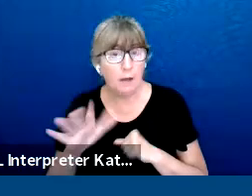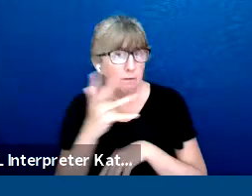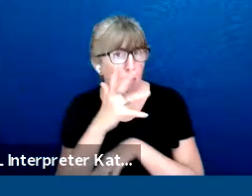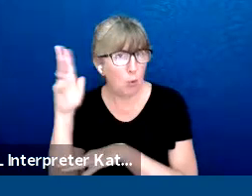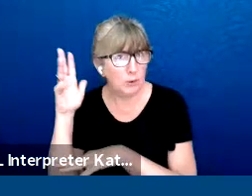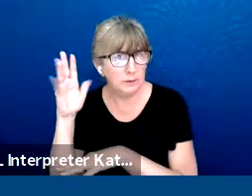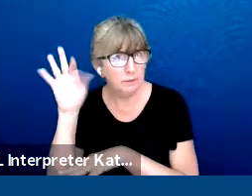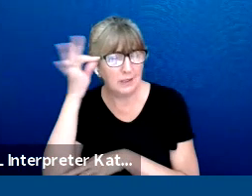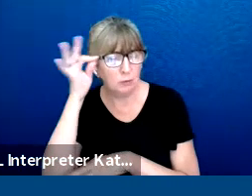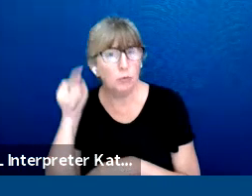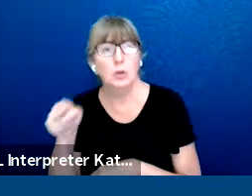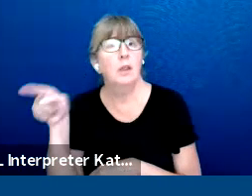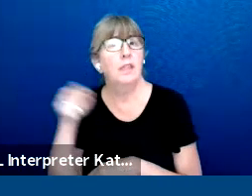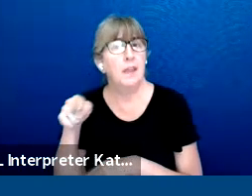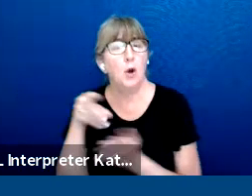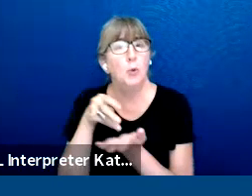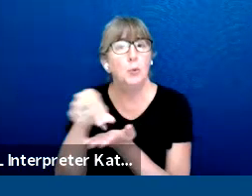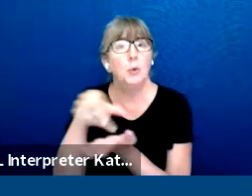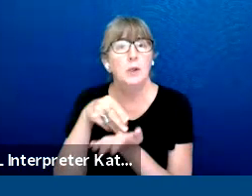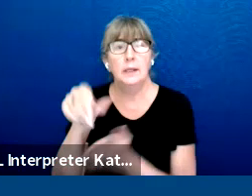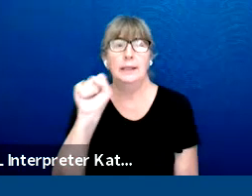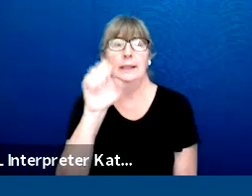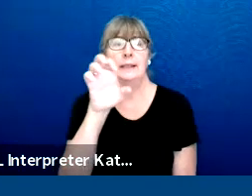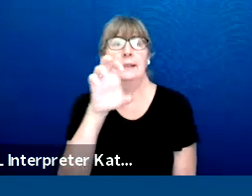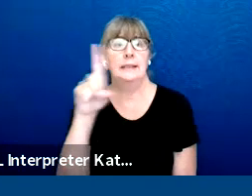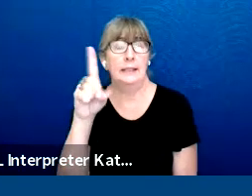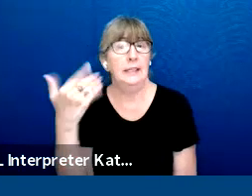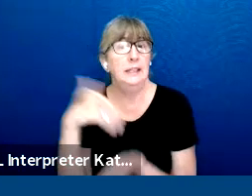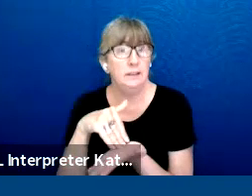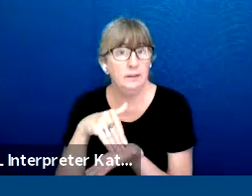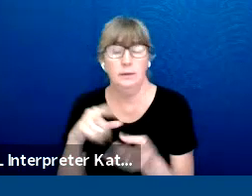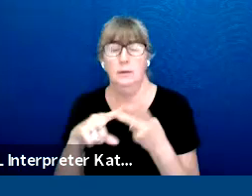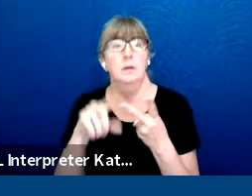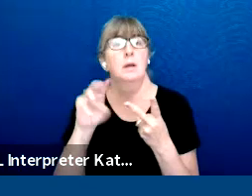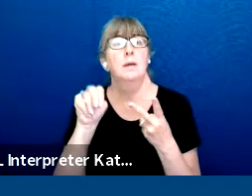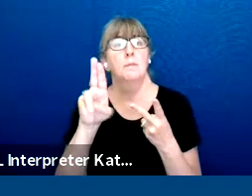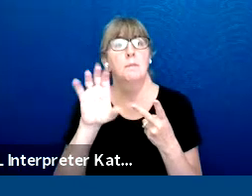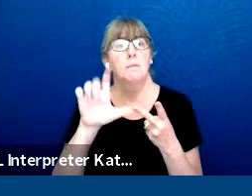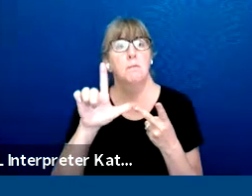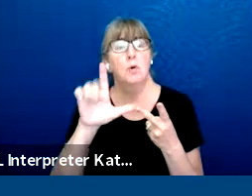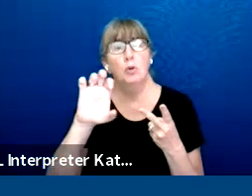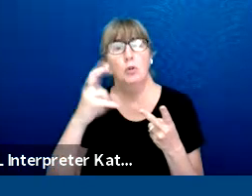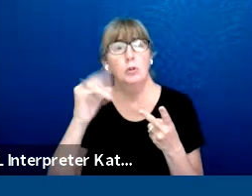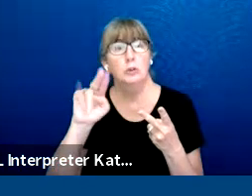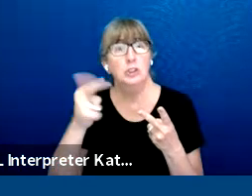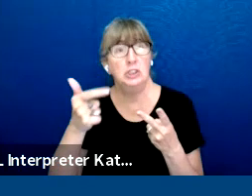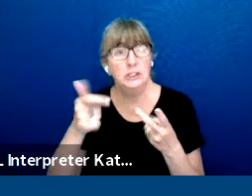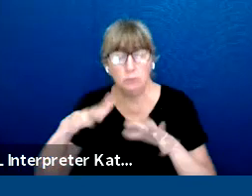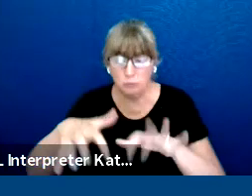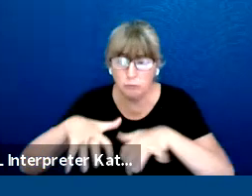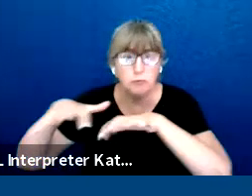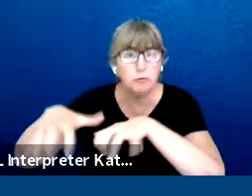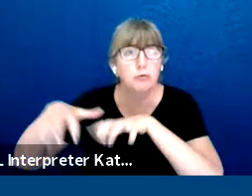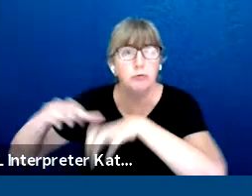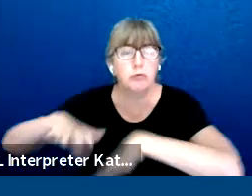doing things like reseeding. They're also doing things like mulching. So there can also be